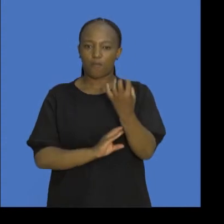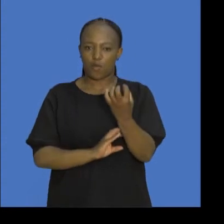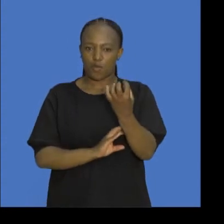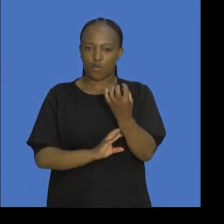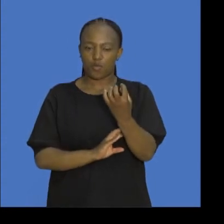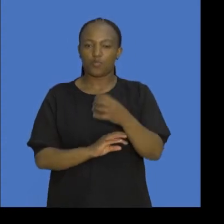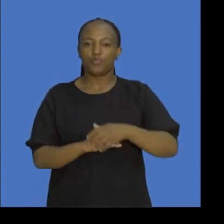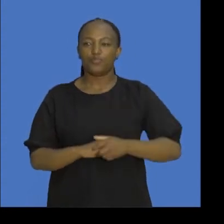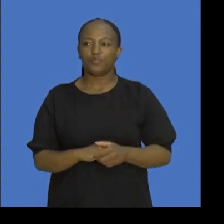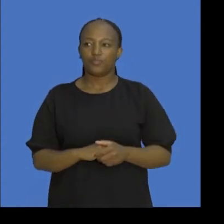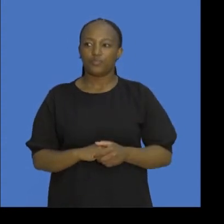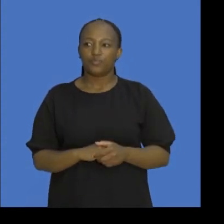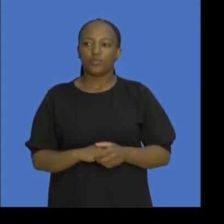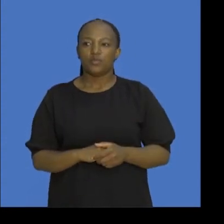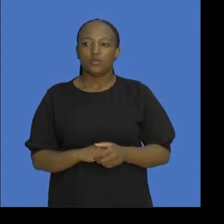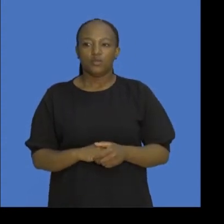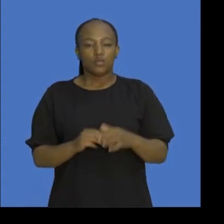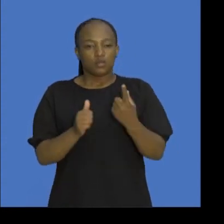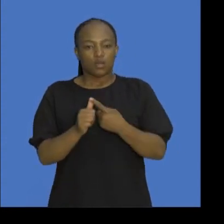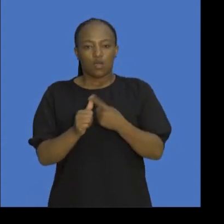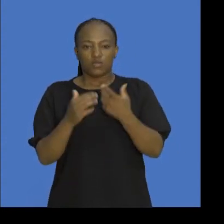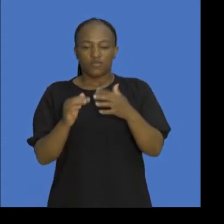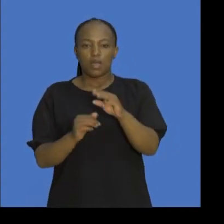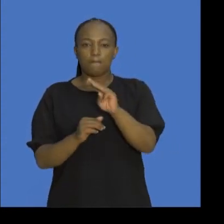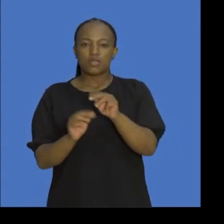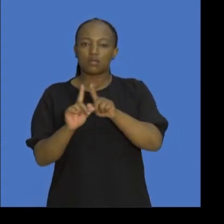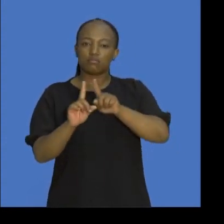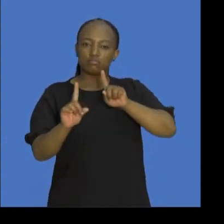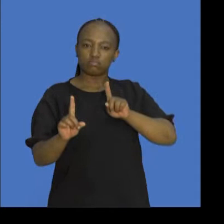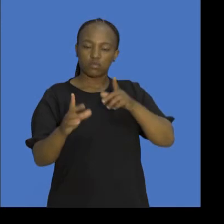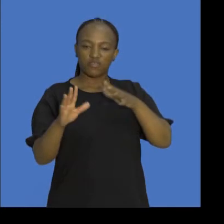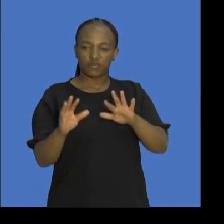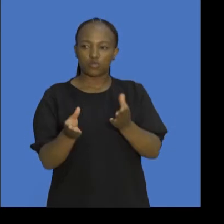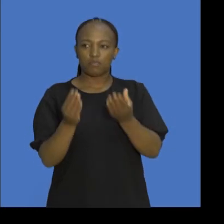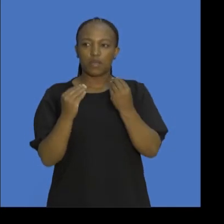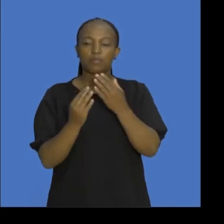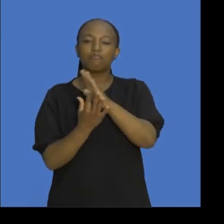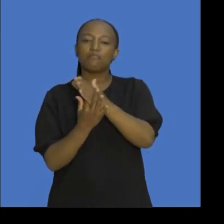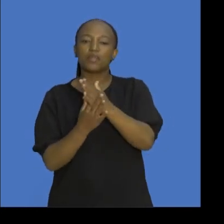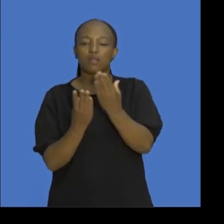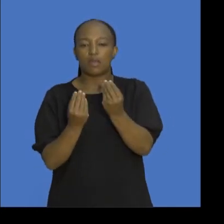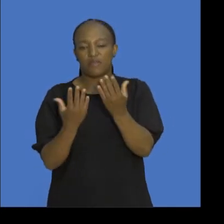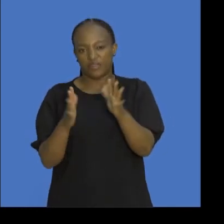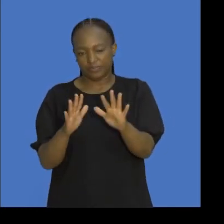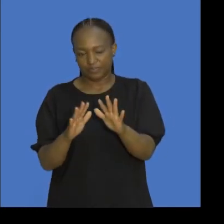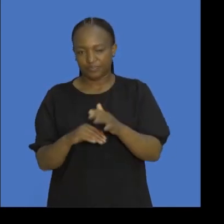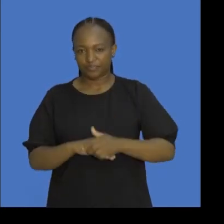recorded distance on his drives are measured in meters, are given below. Find the median distance for his